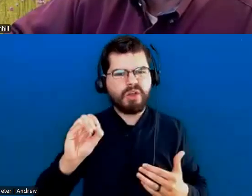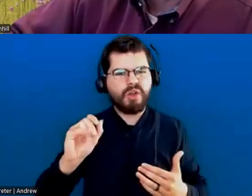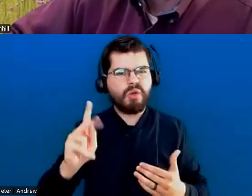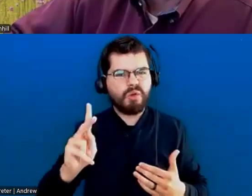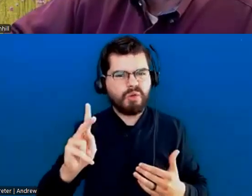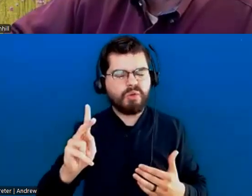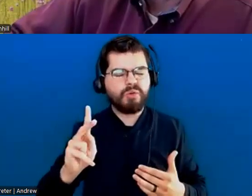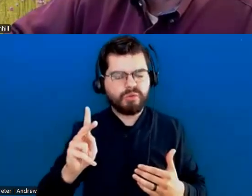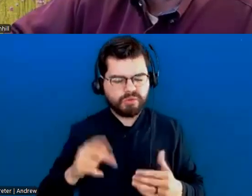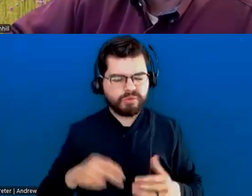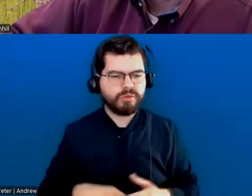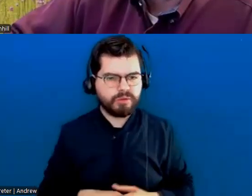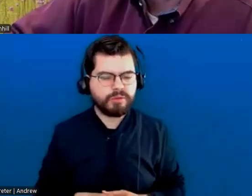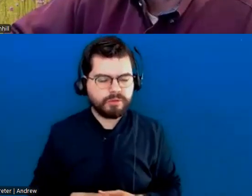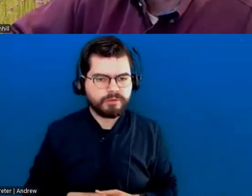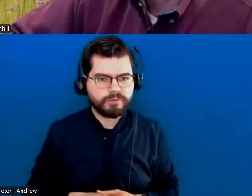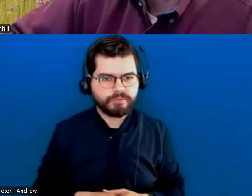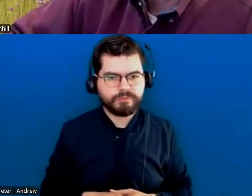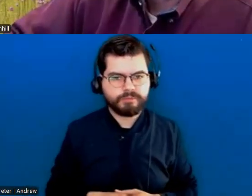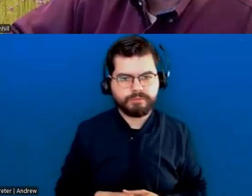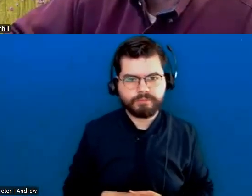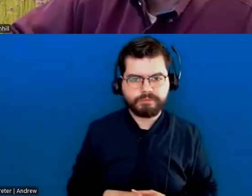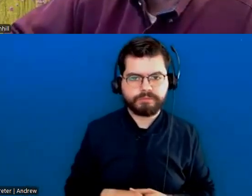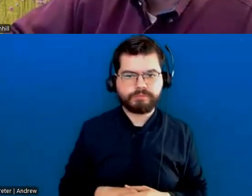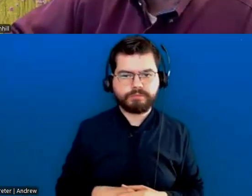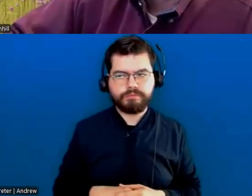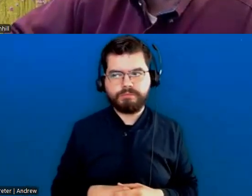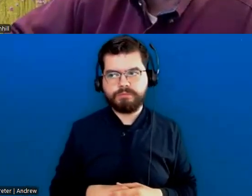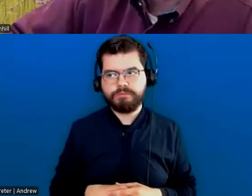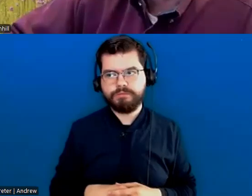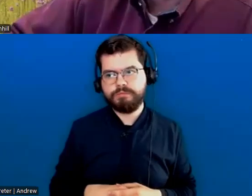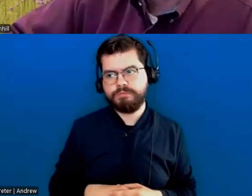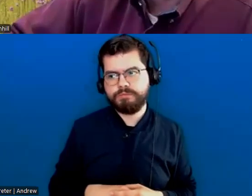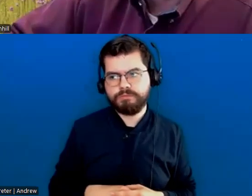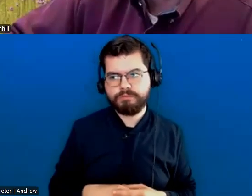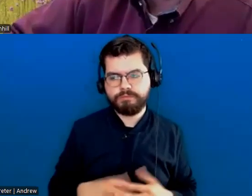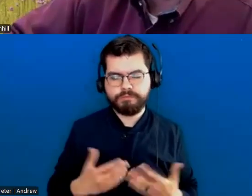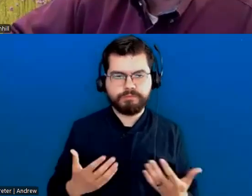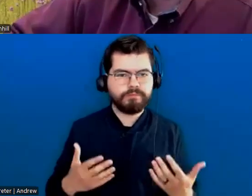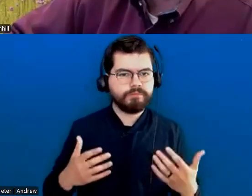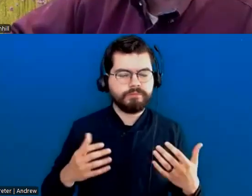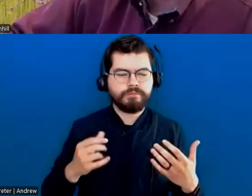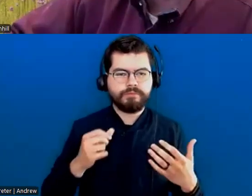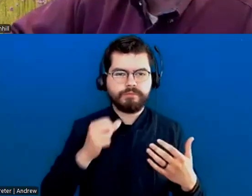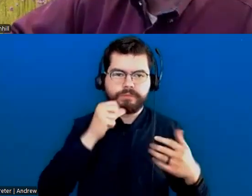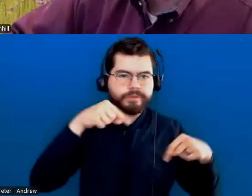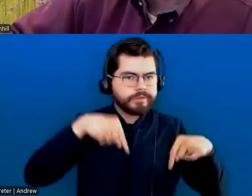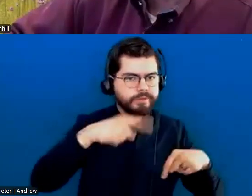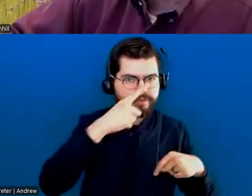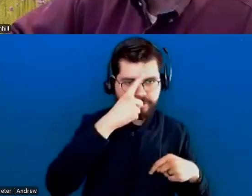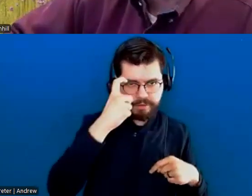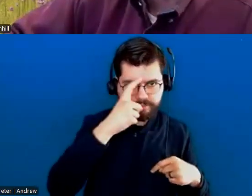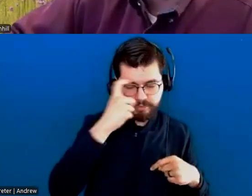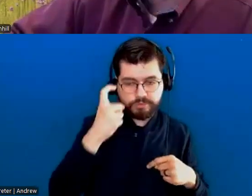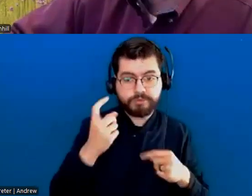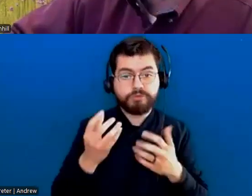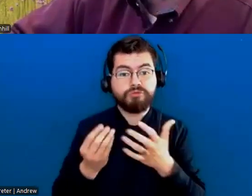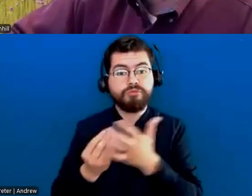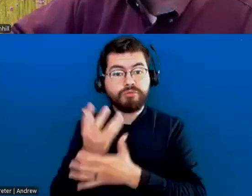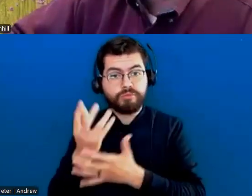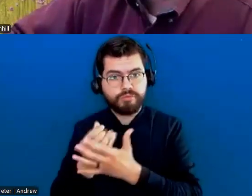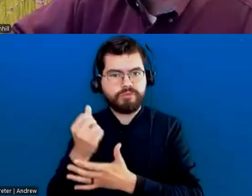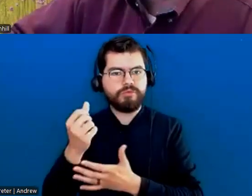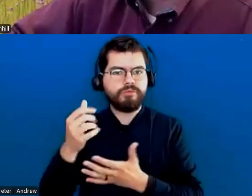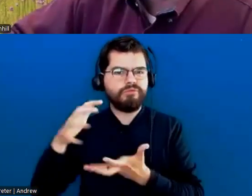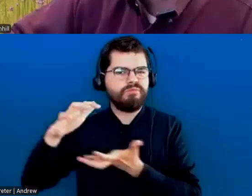normally, but it's not in the cards for us this summer because the spring storms are getting